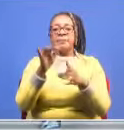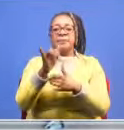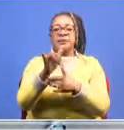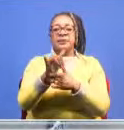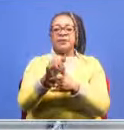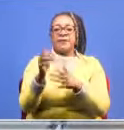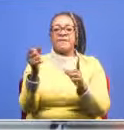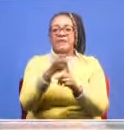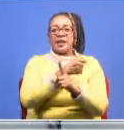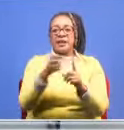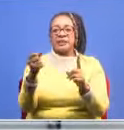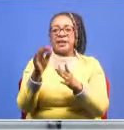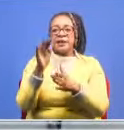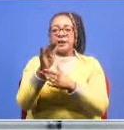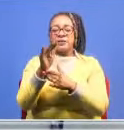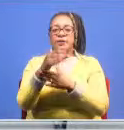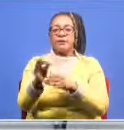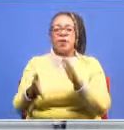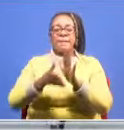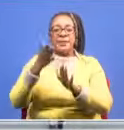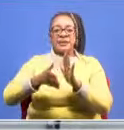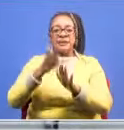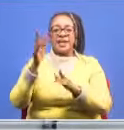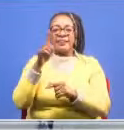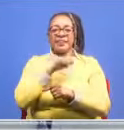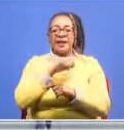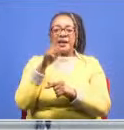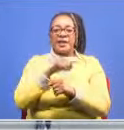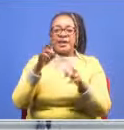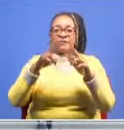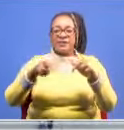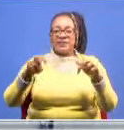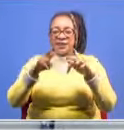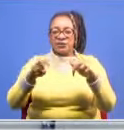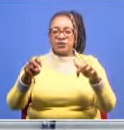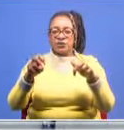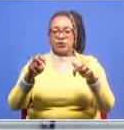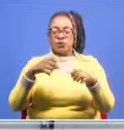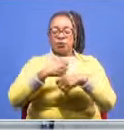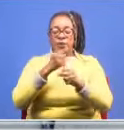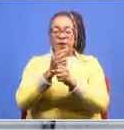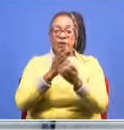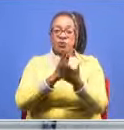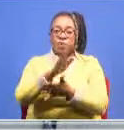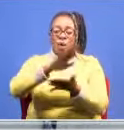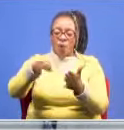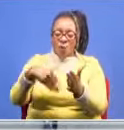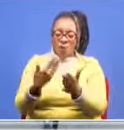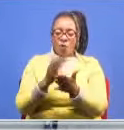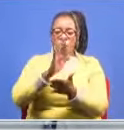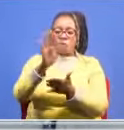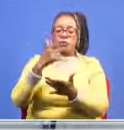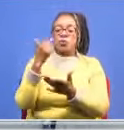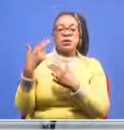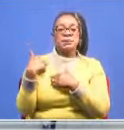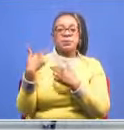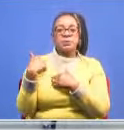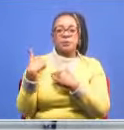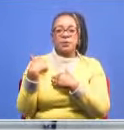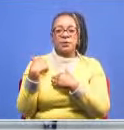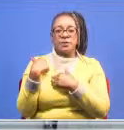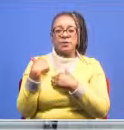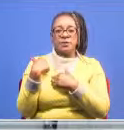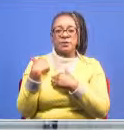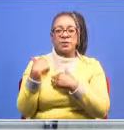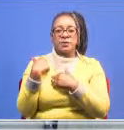and call for immediate and thorough investigations to ensure that all those responsible are